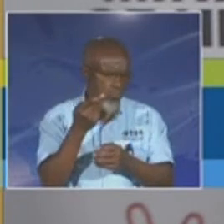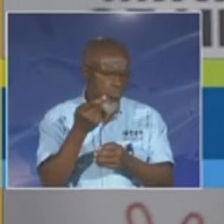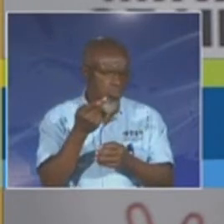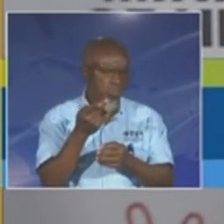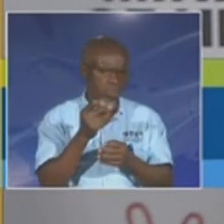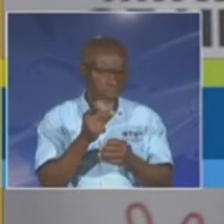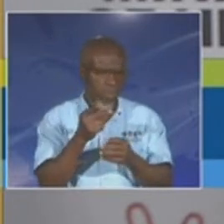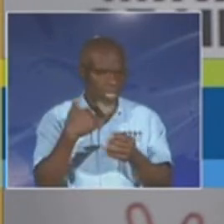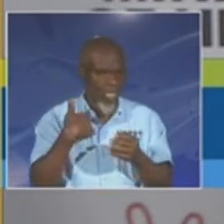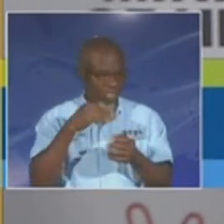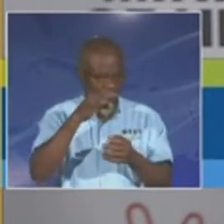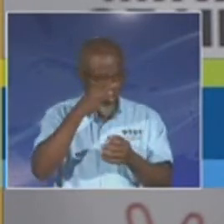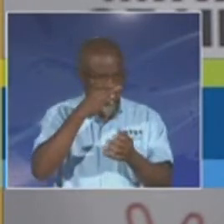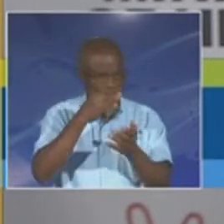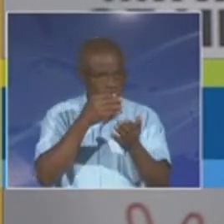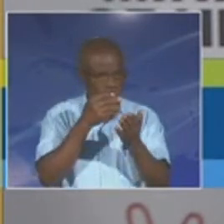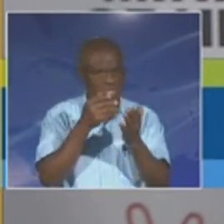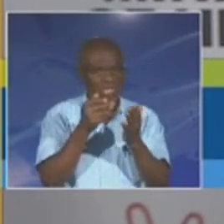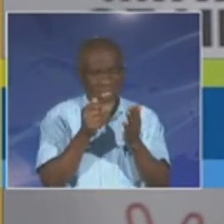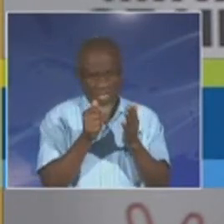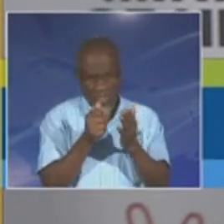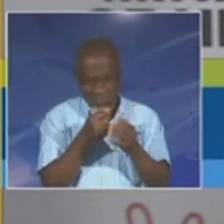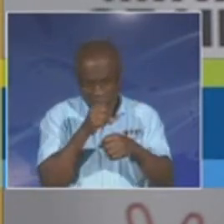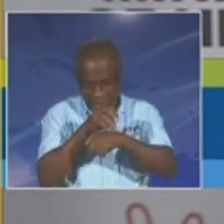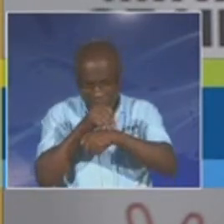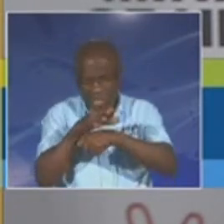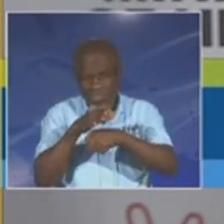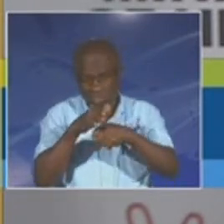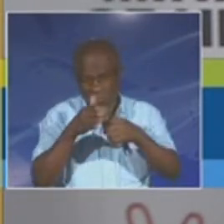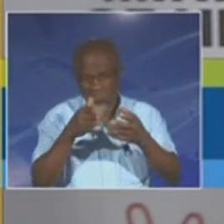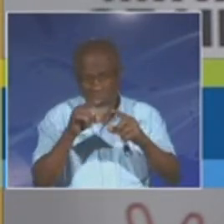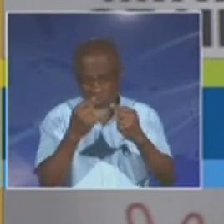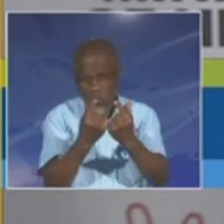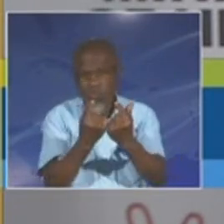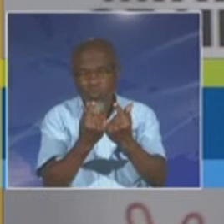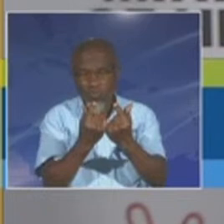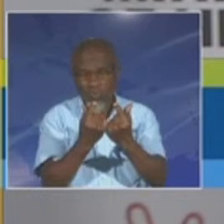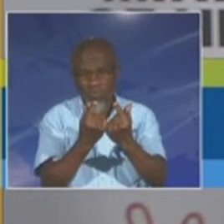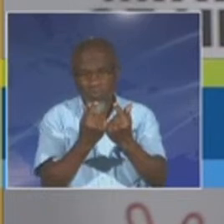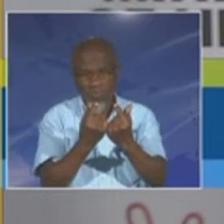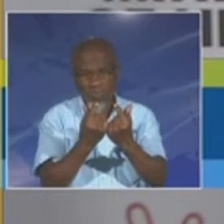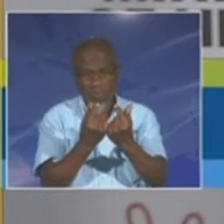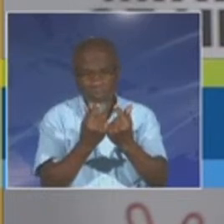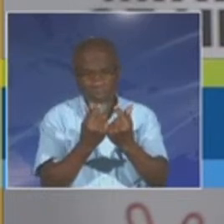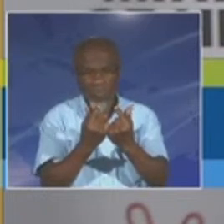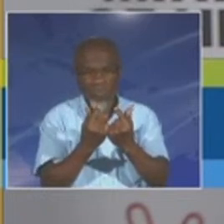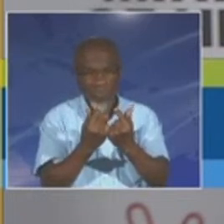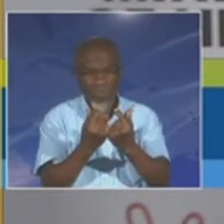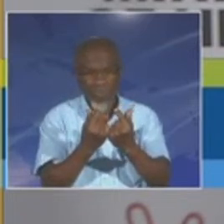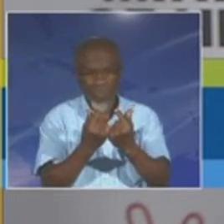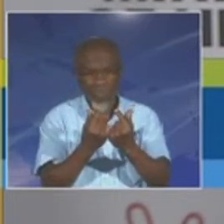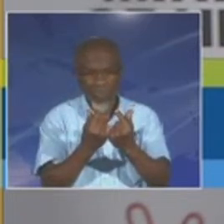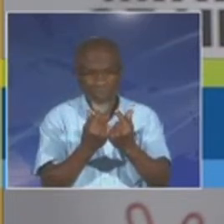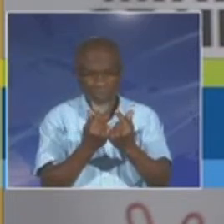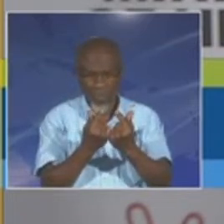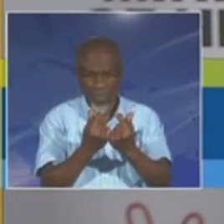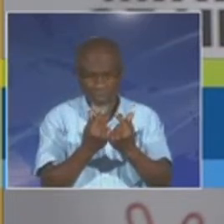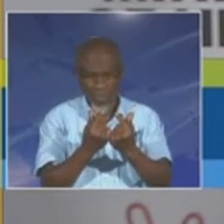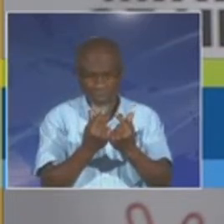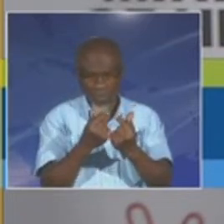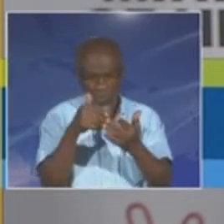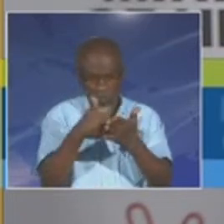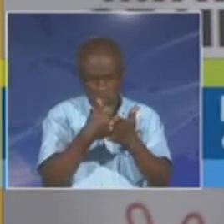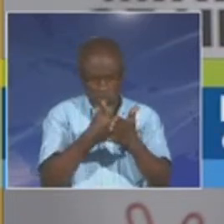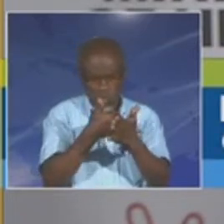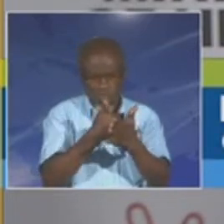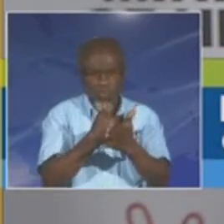Health, which is now being chaired by the newly there's a new coordinator, NCD coordinator, who has come on board on the Ministry of